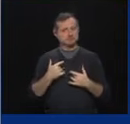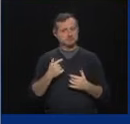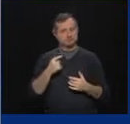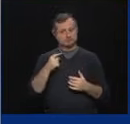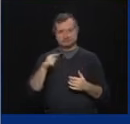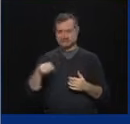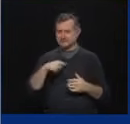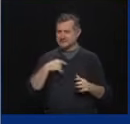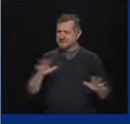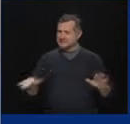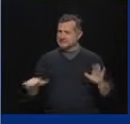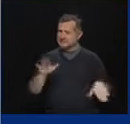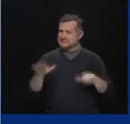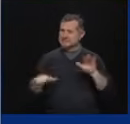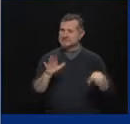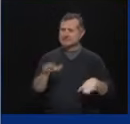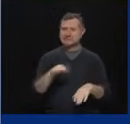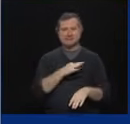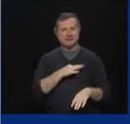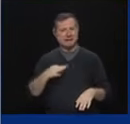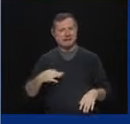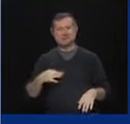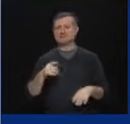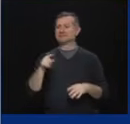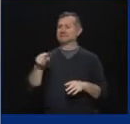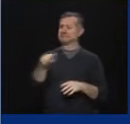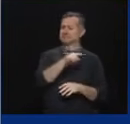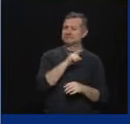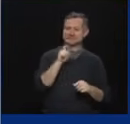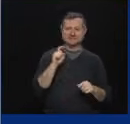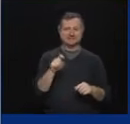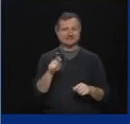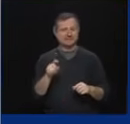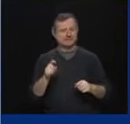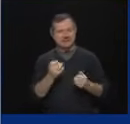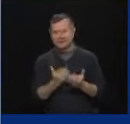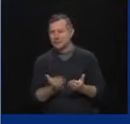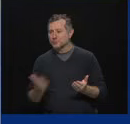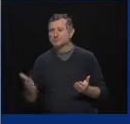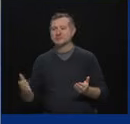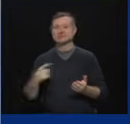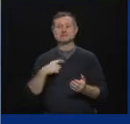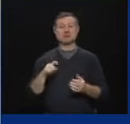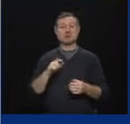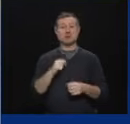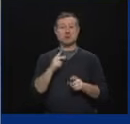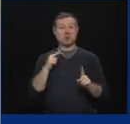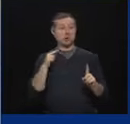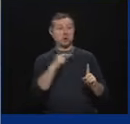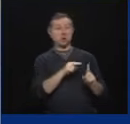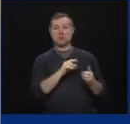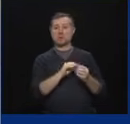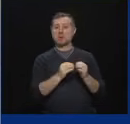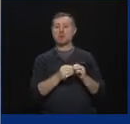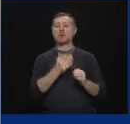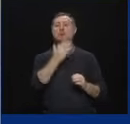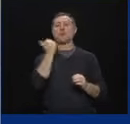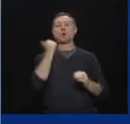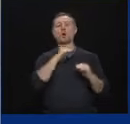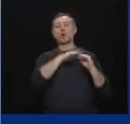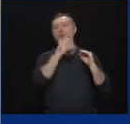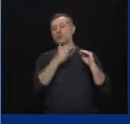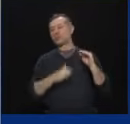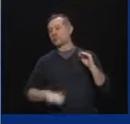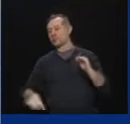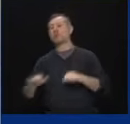to make sure they had enough staff. We had to make sure they had enough protective equipment. And as you look at this graph, we are in a far better place. The